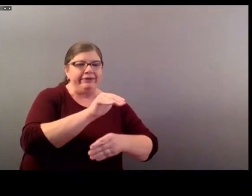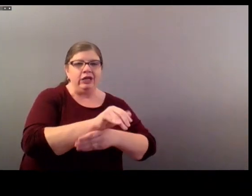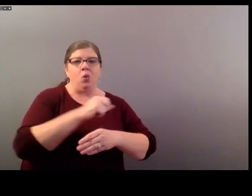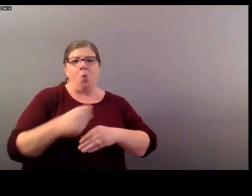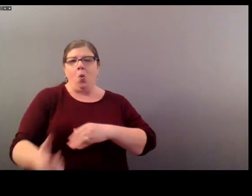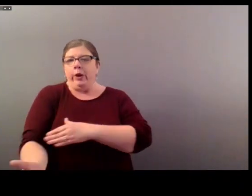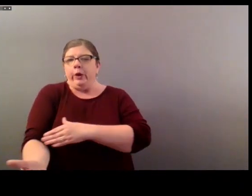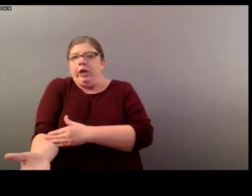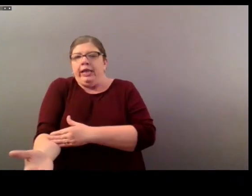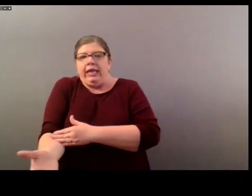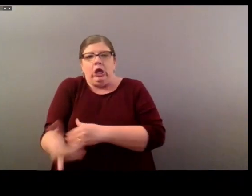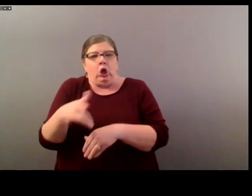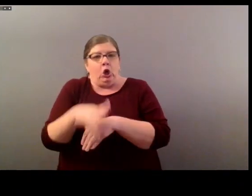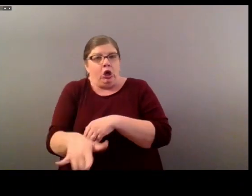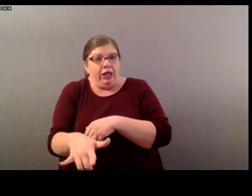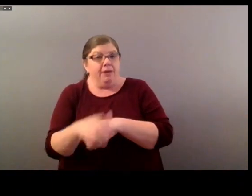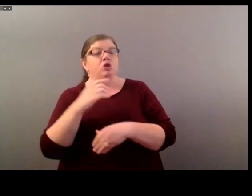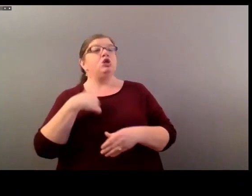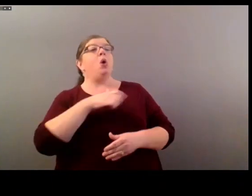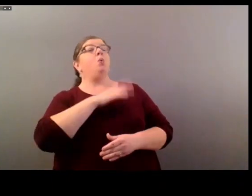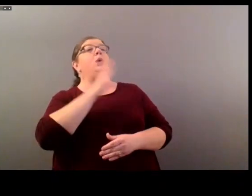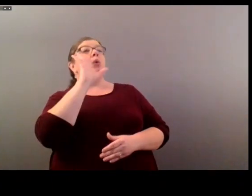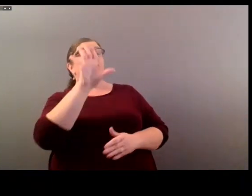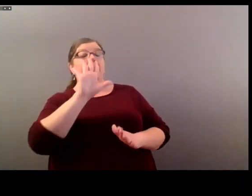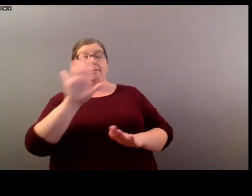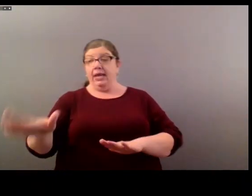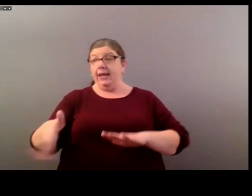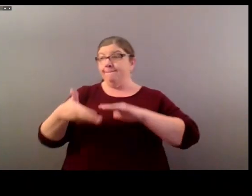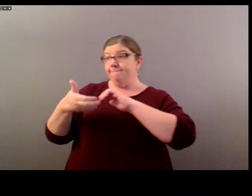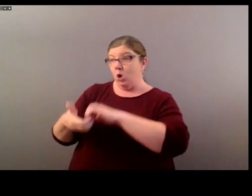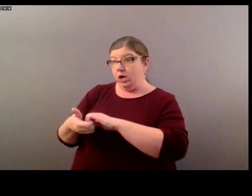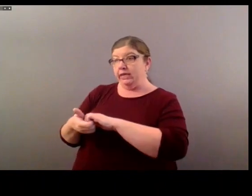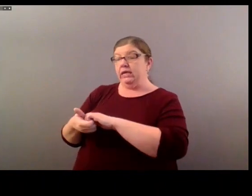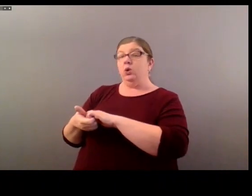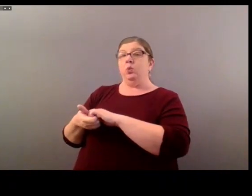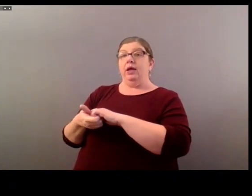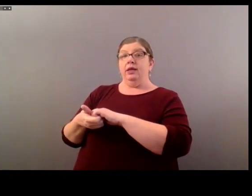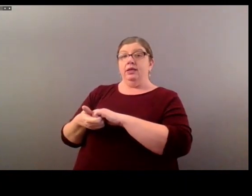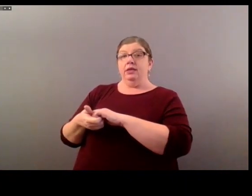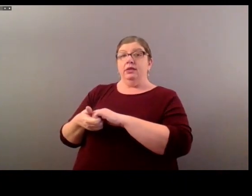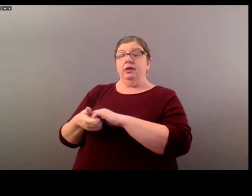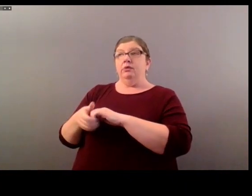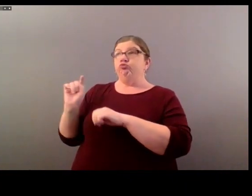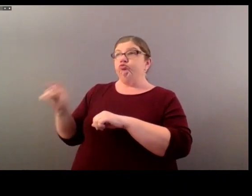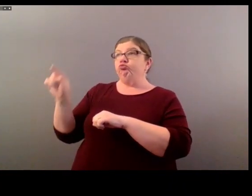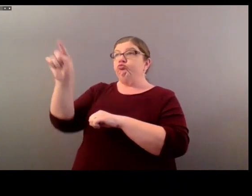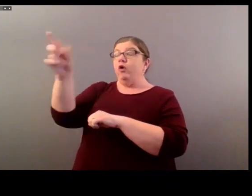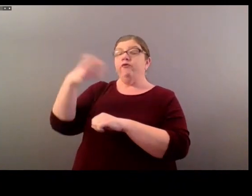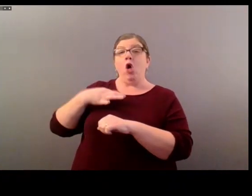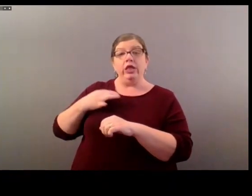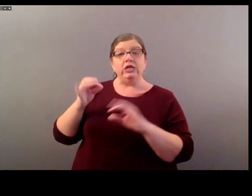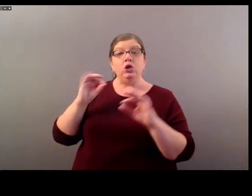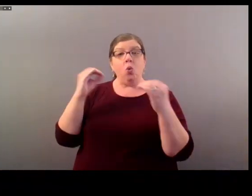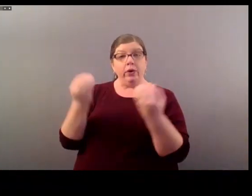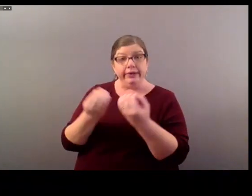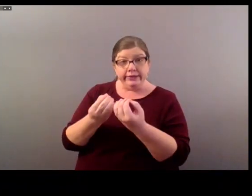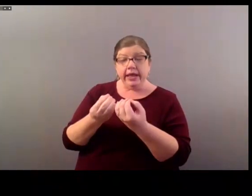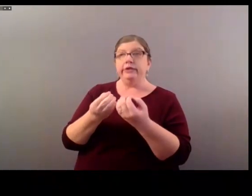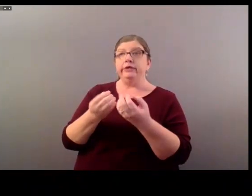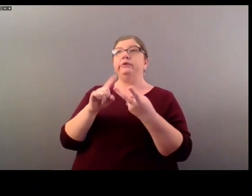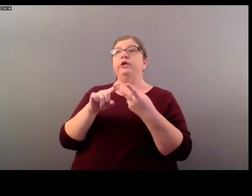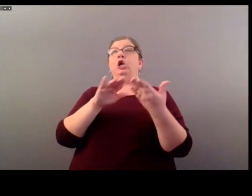morning. So we will be partnering with our various volunteer organizations,